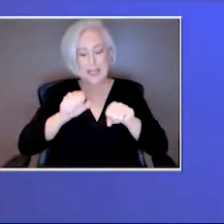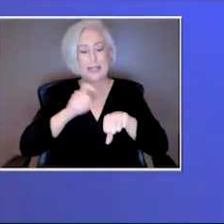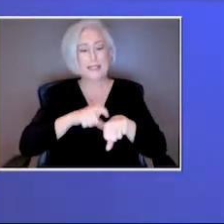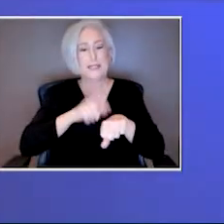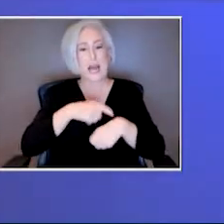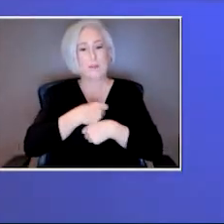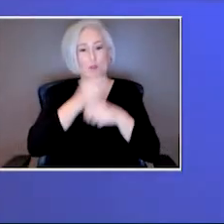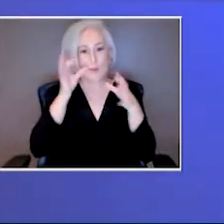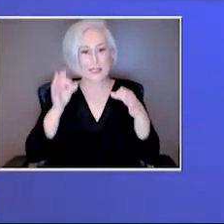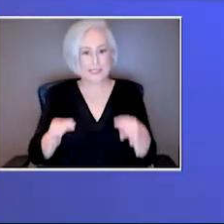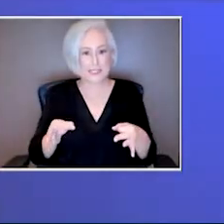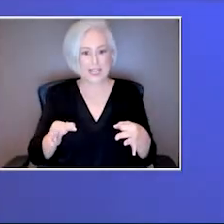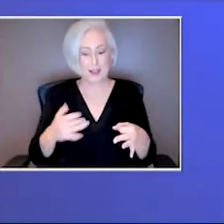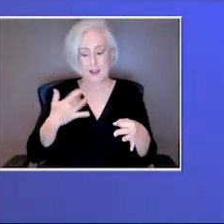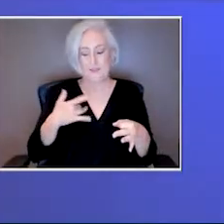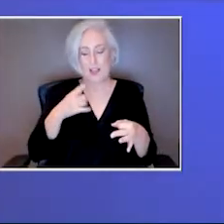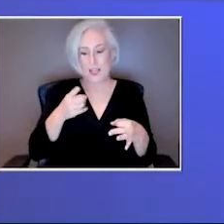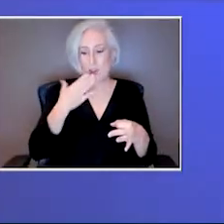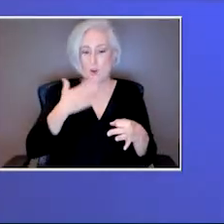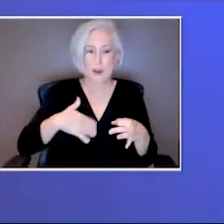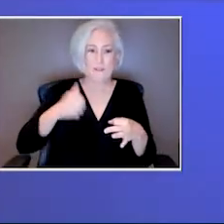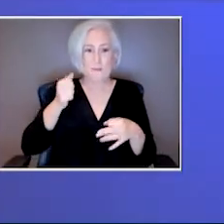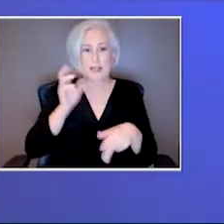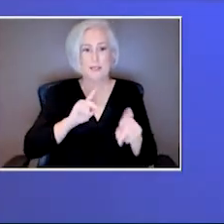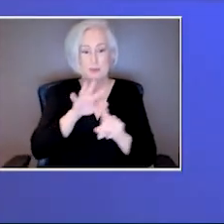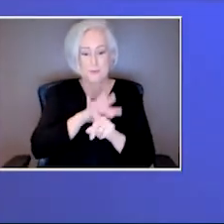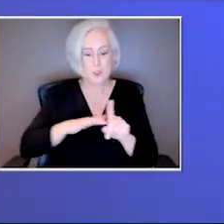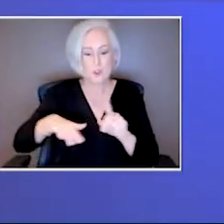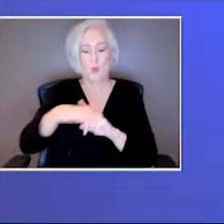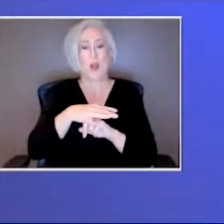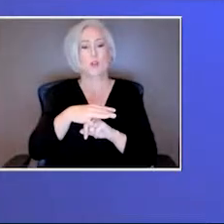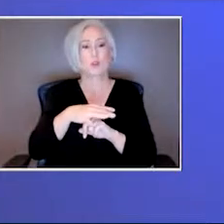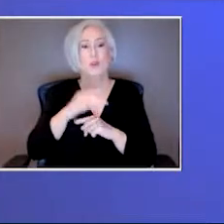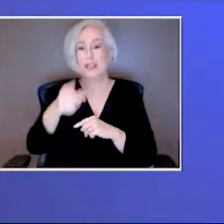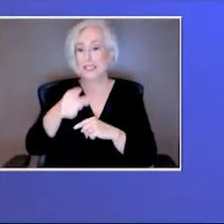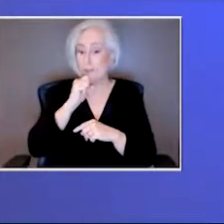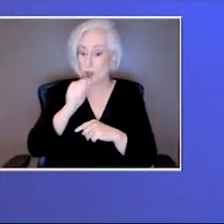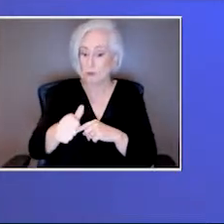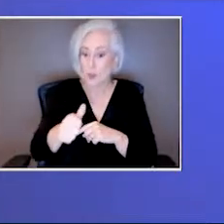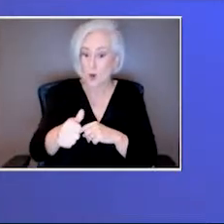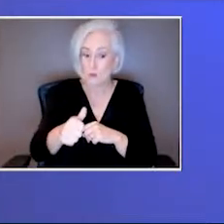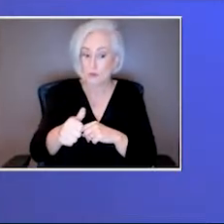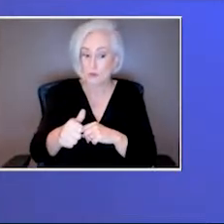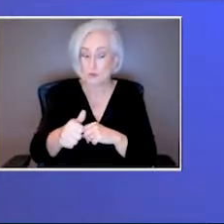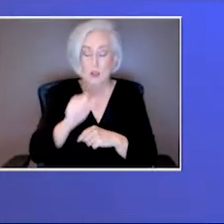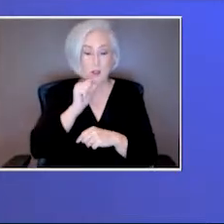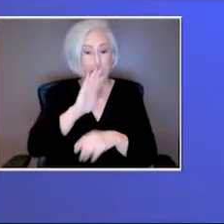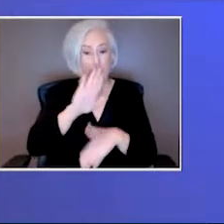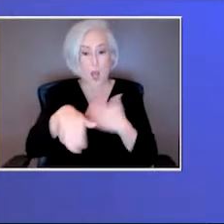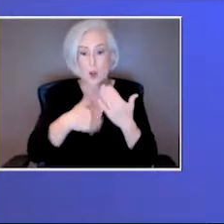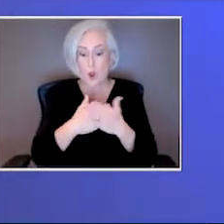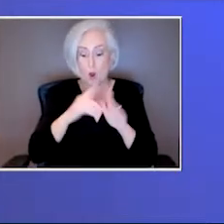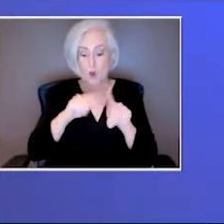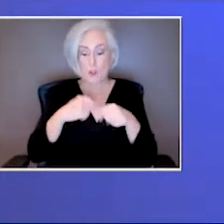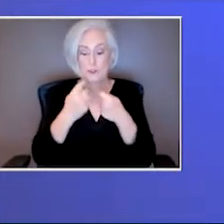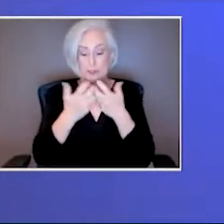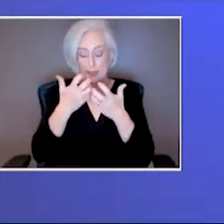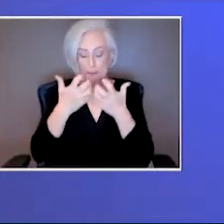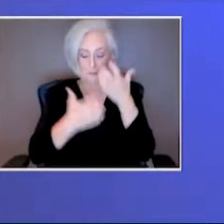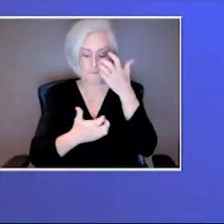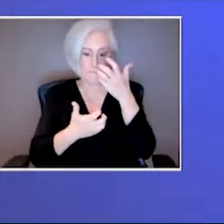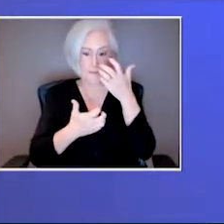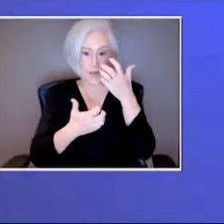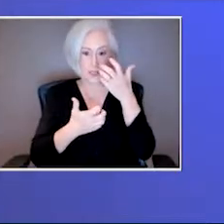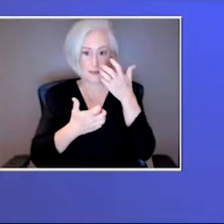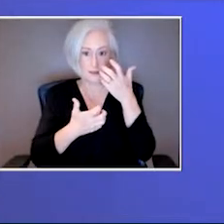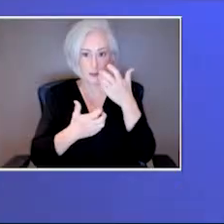like you've got the best people around you. And if you don't, not all right teams are right for you, so find that right team, because it's, like I said, it's a marathon,